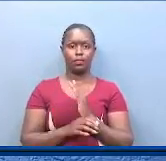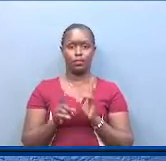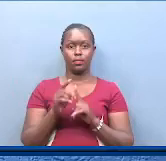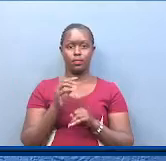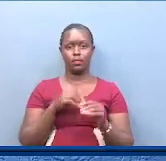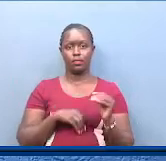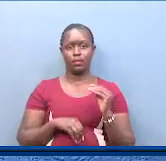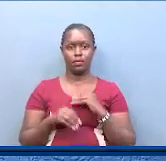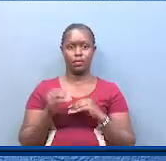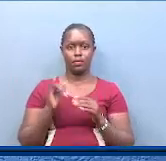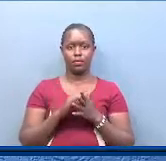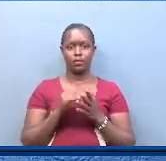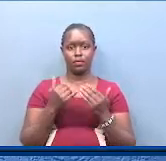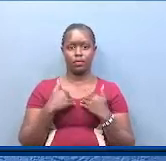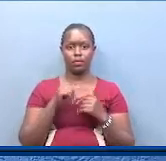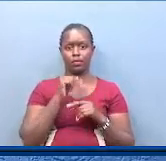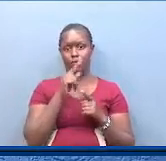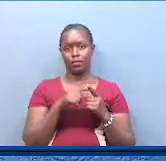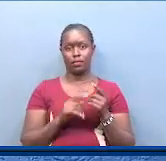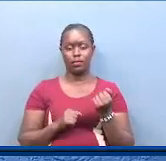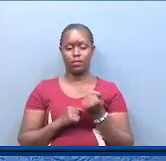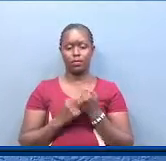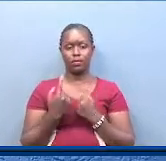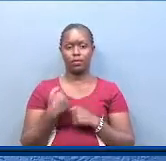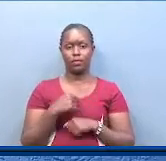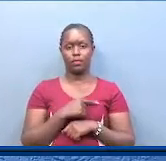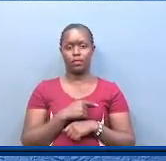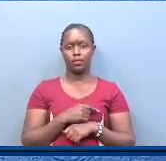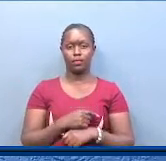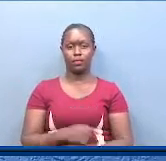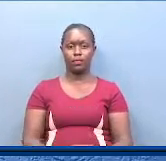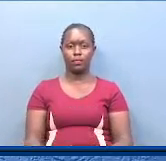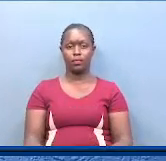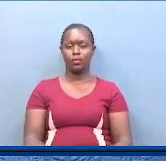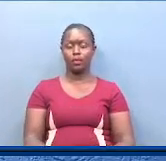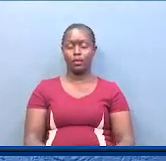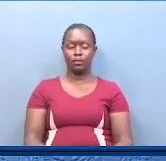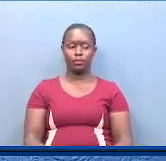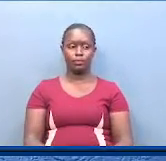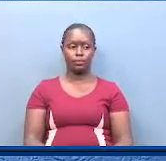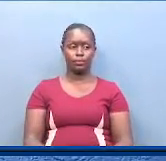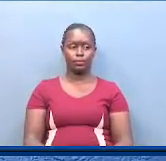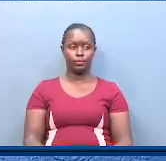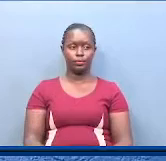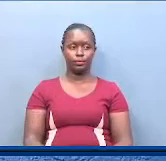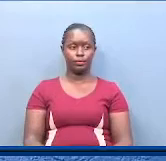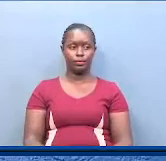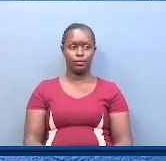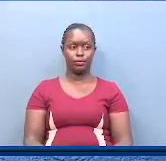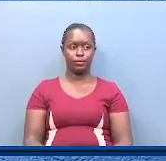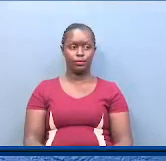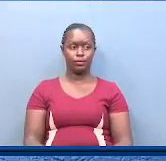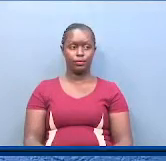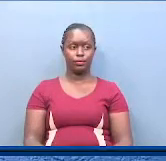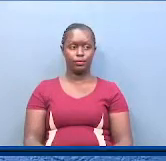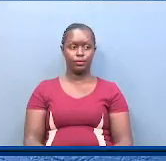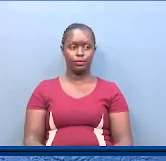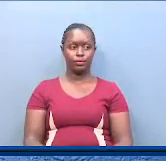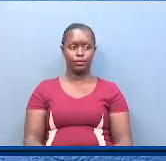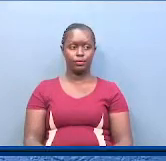corruption, they have not borne any fruit. And therefore, if we don't address state capture, and what is state capture?